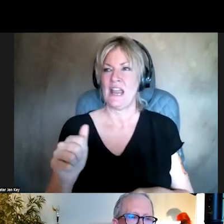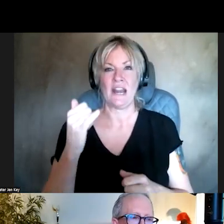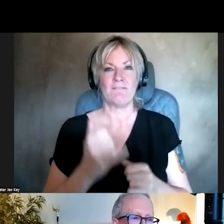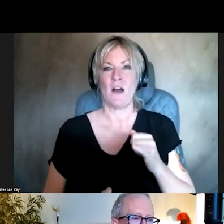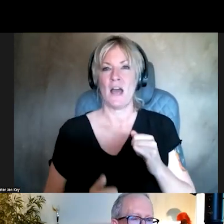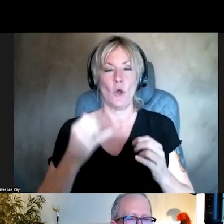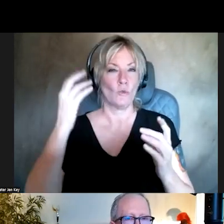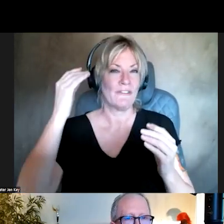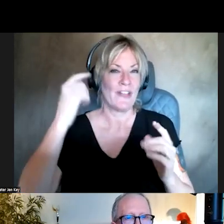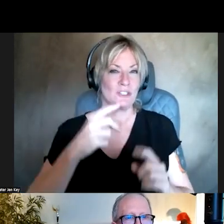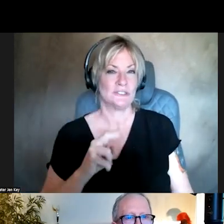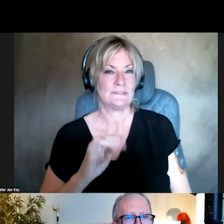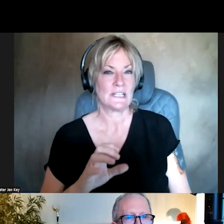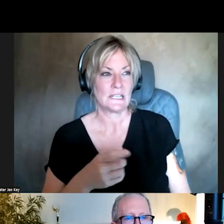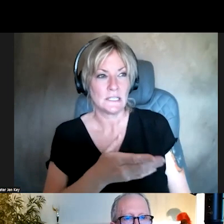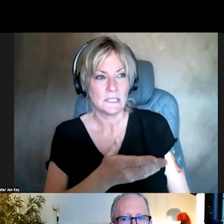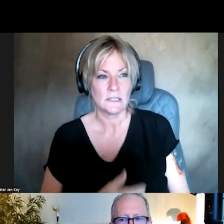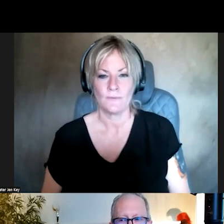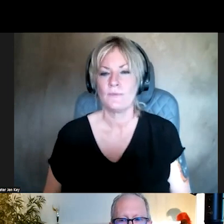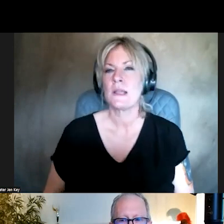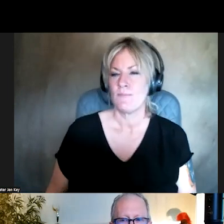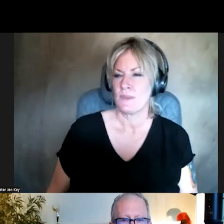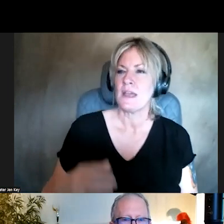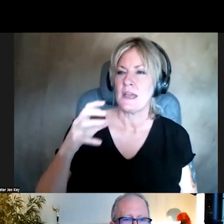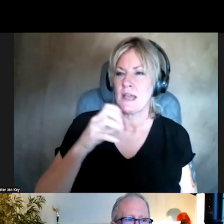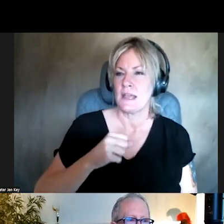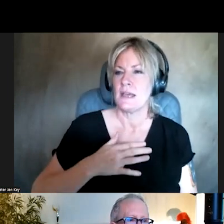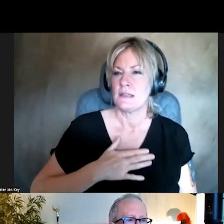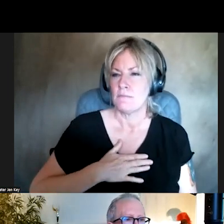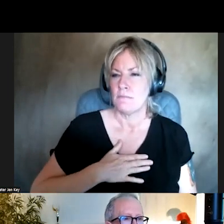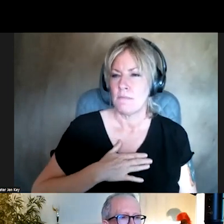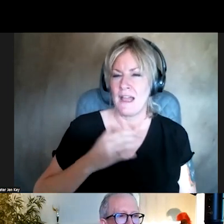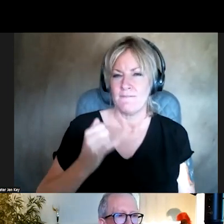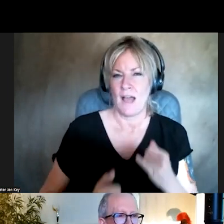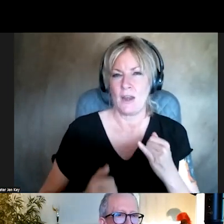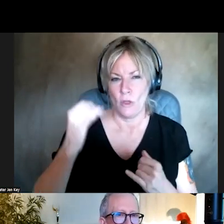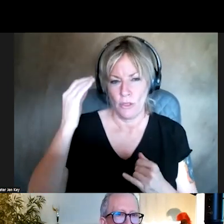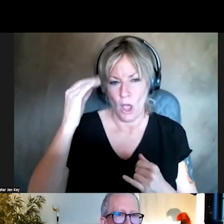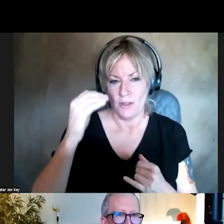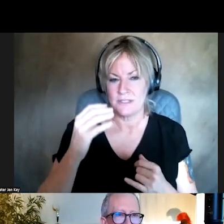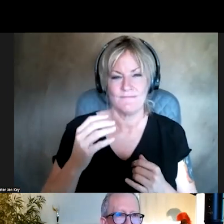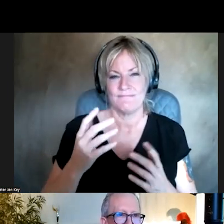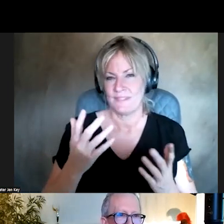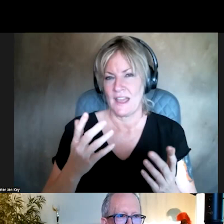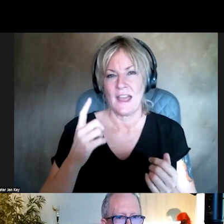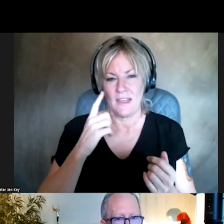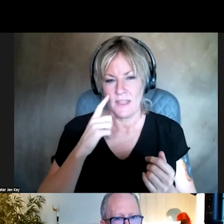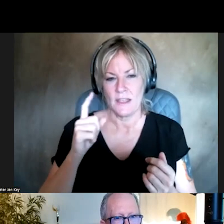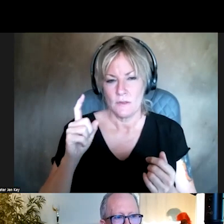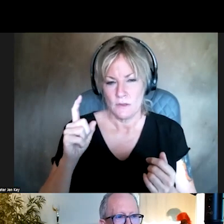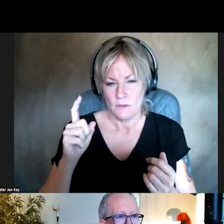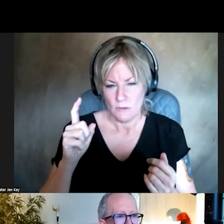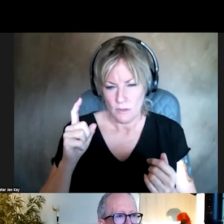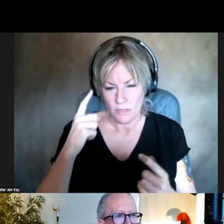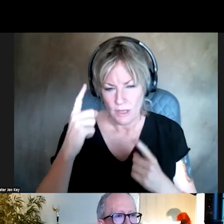of reflections, Vic? Yeah, I guess my final reflection would be, like with all things, I think that as we think through this, when we